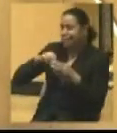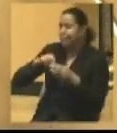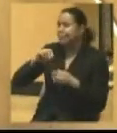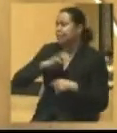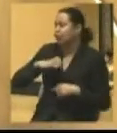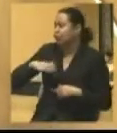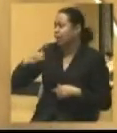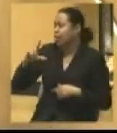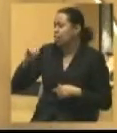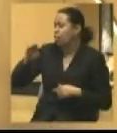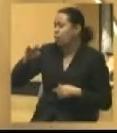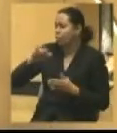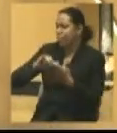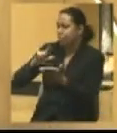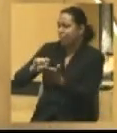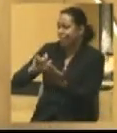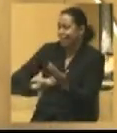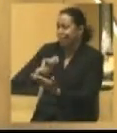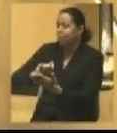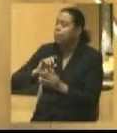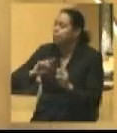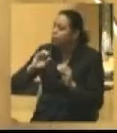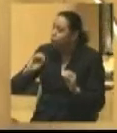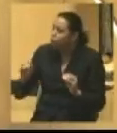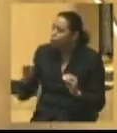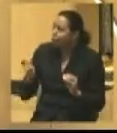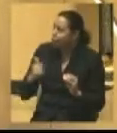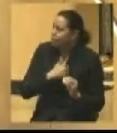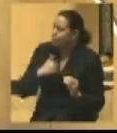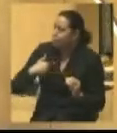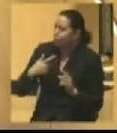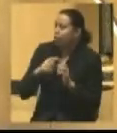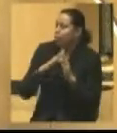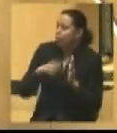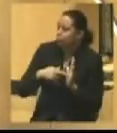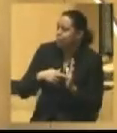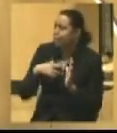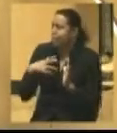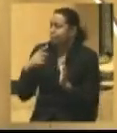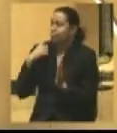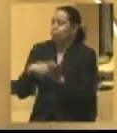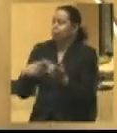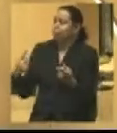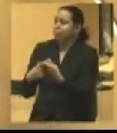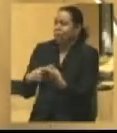Right. Nowhere does any member in the House or Senate recognize that contradiction. Now, Right. what was